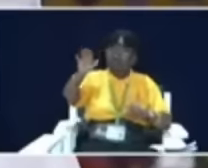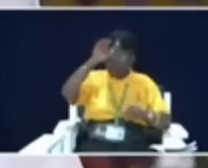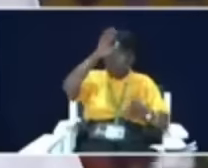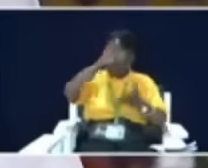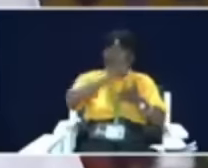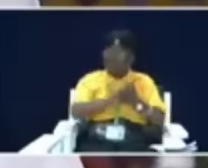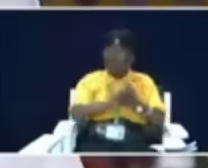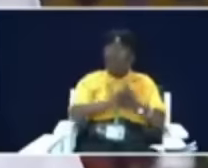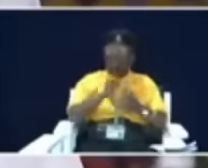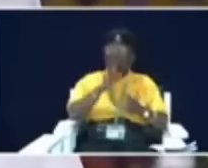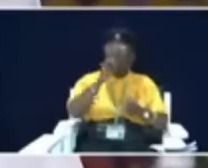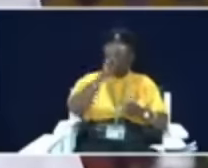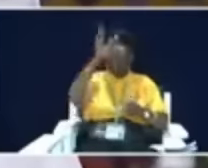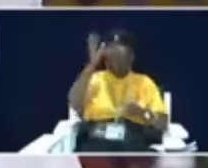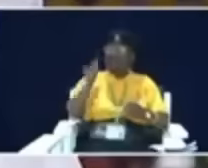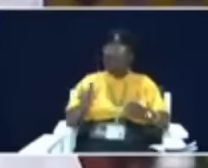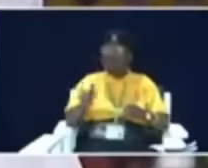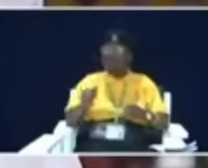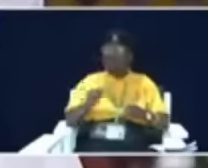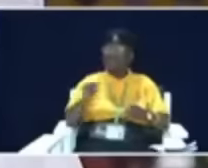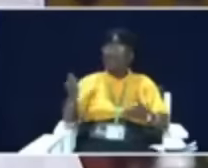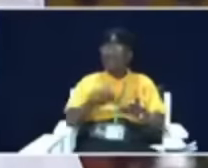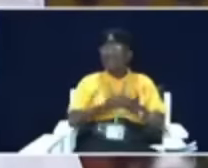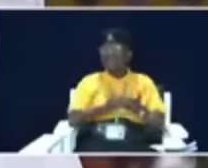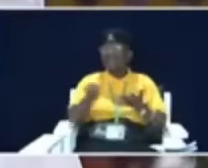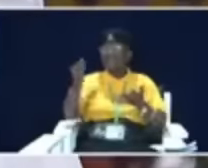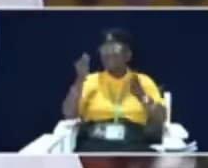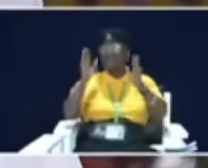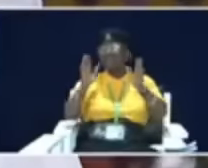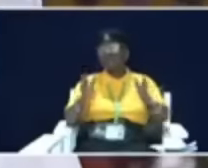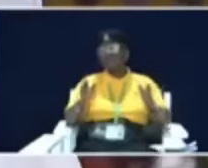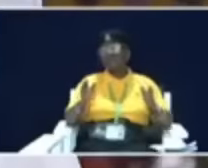is definitely a failure.